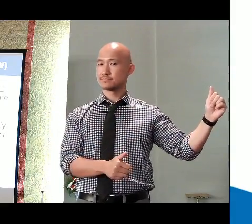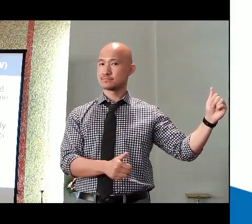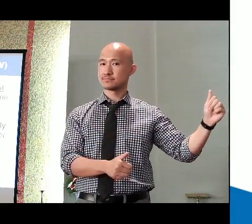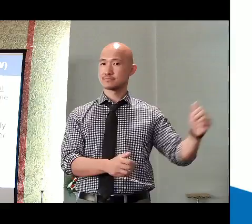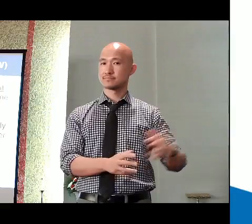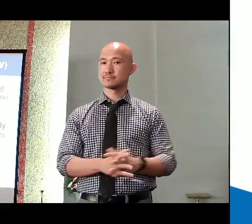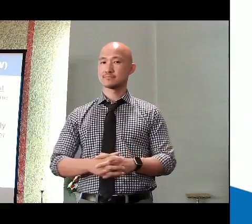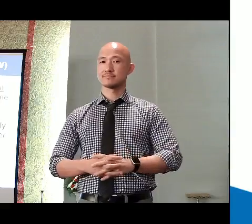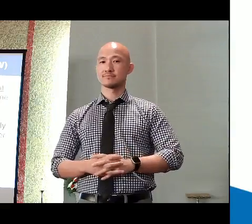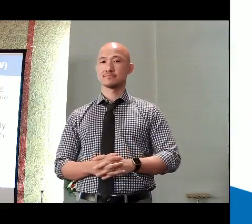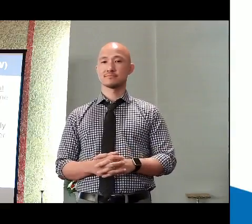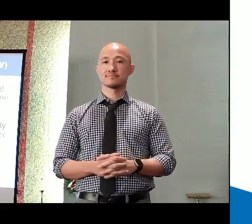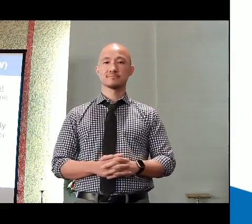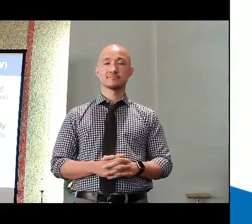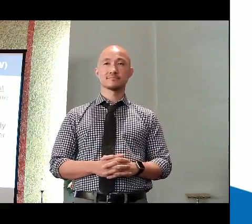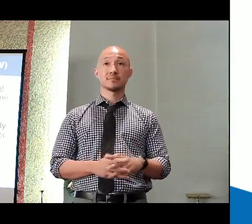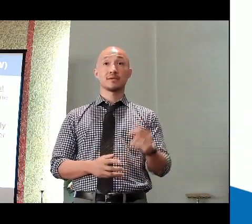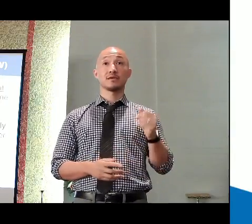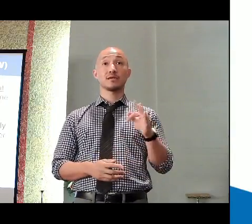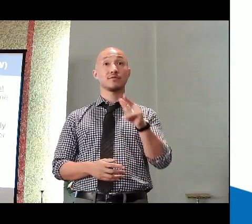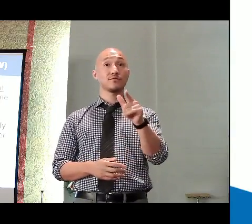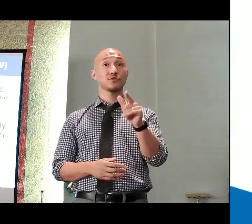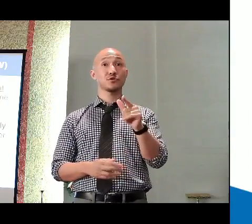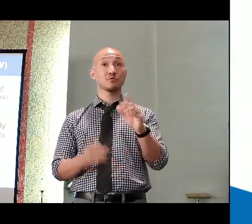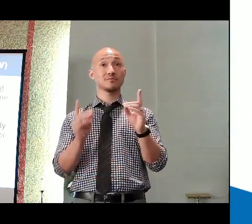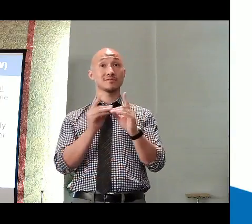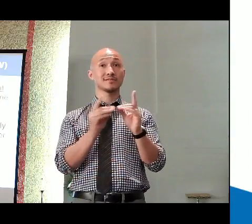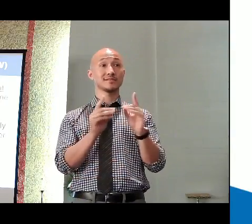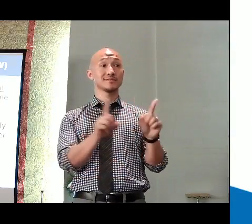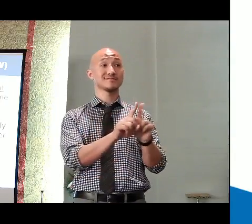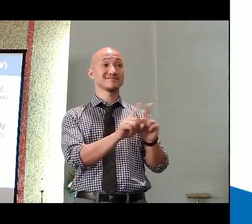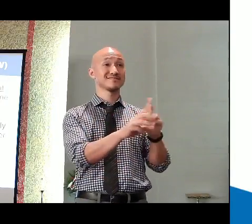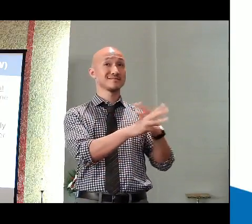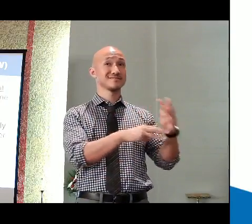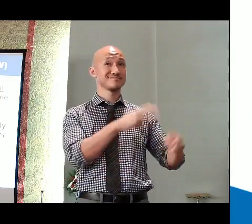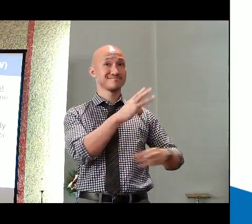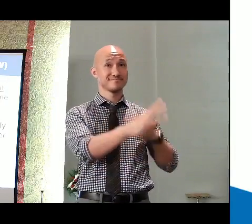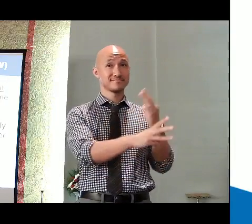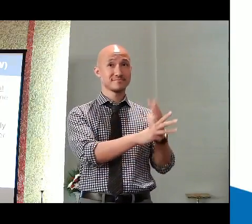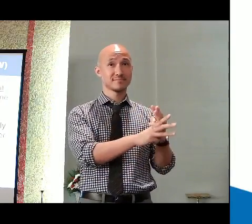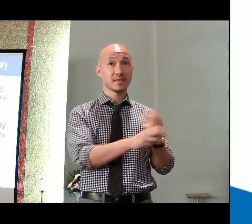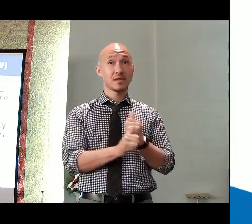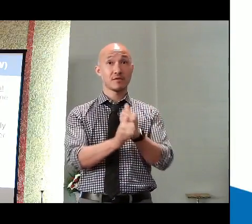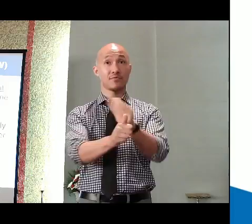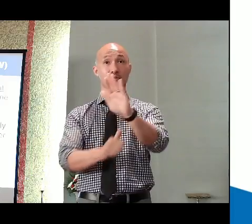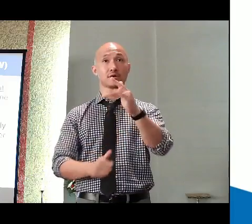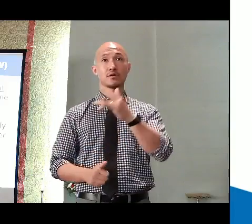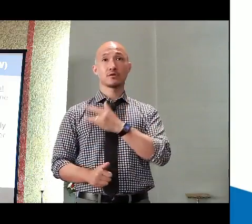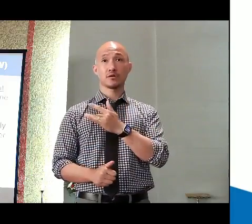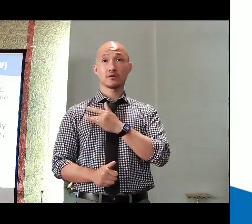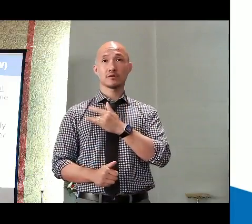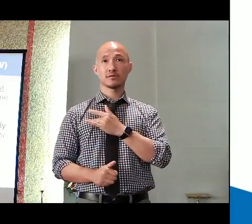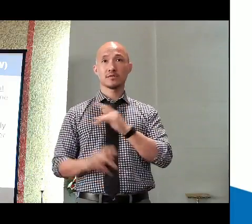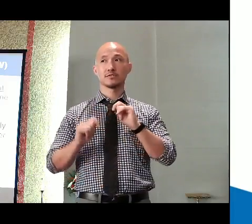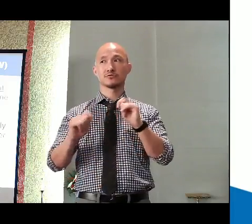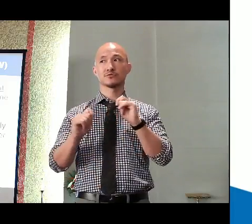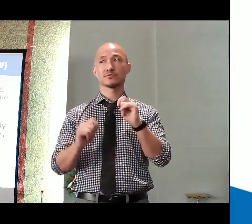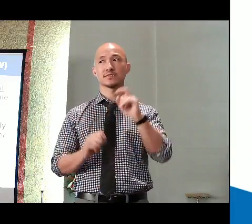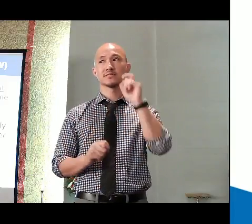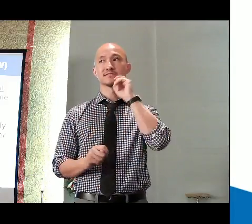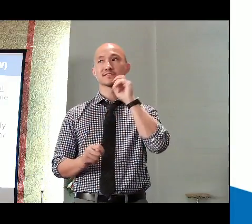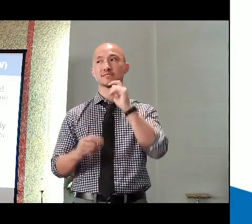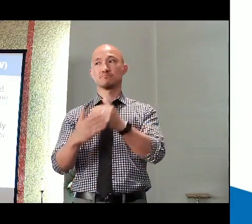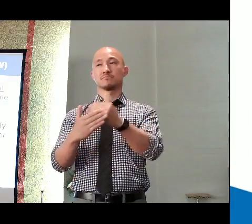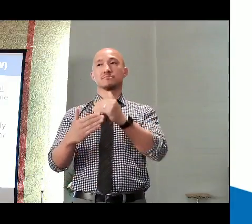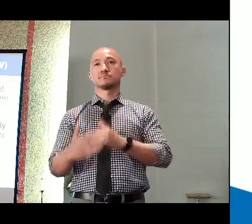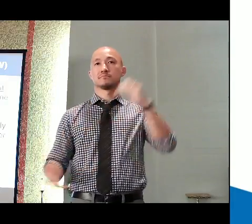other believers in that way. See, if we do it the way of the world, by listening to our heart, by trying to feed our passions of the